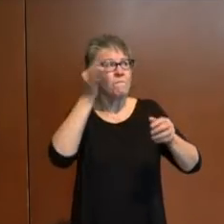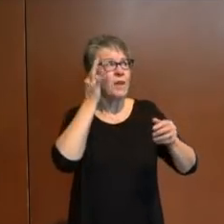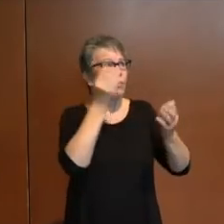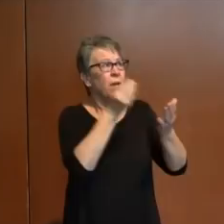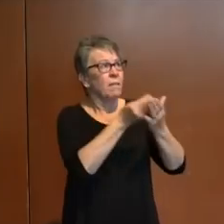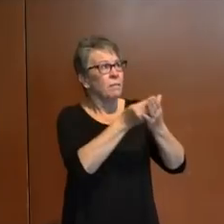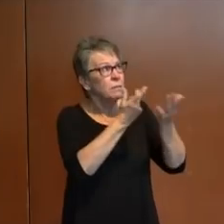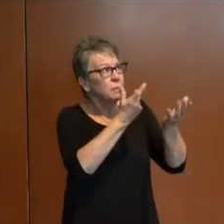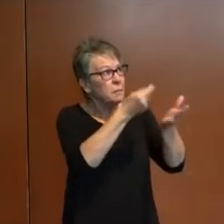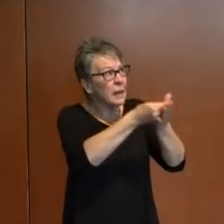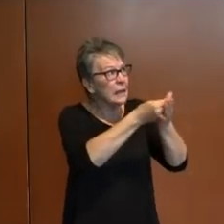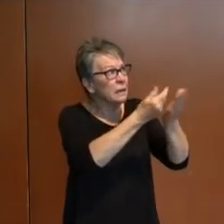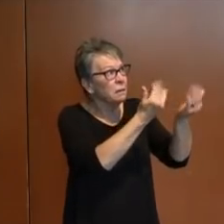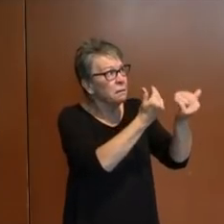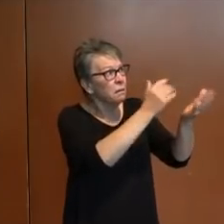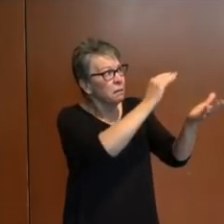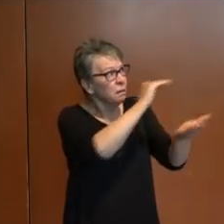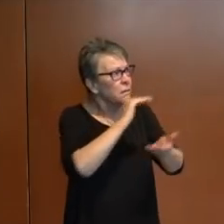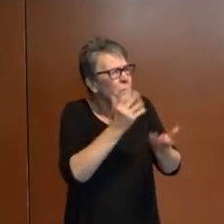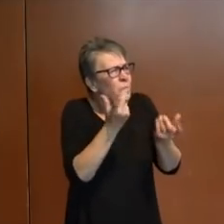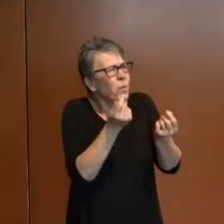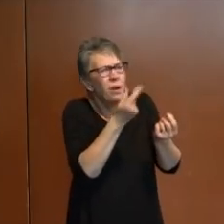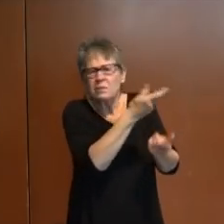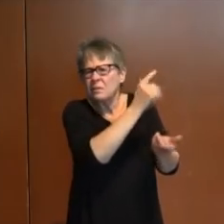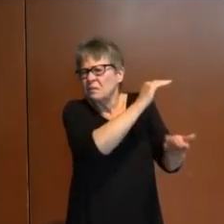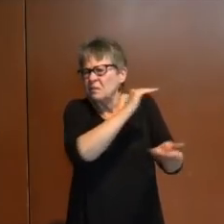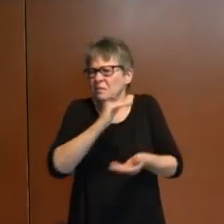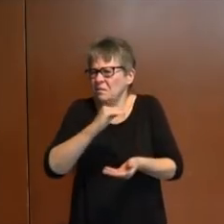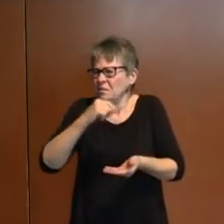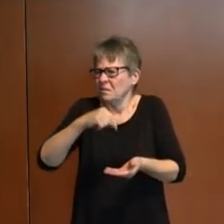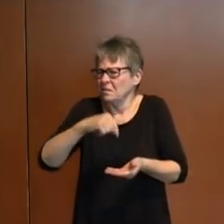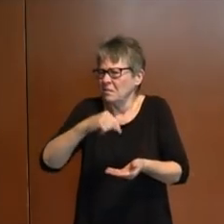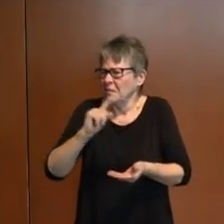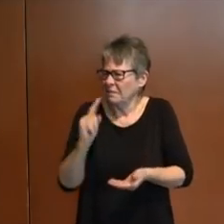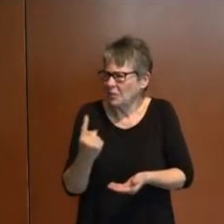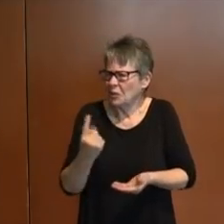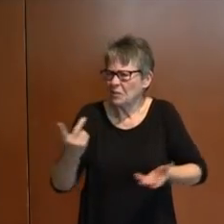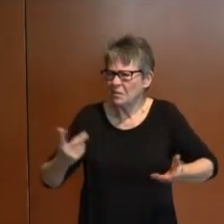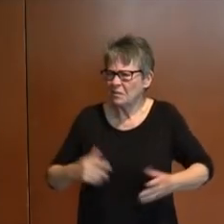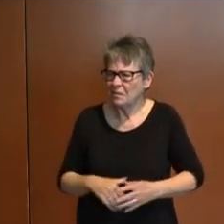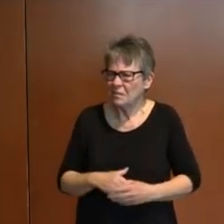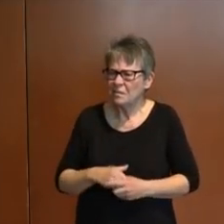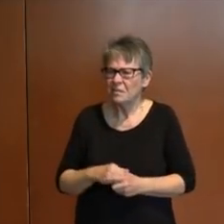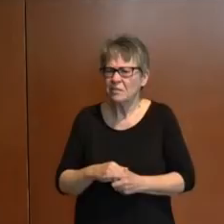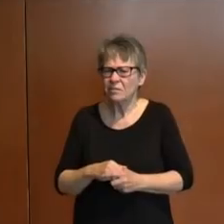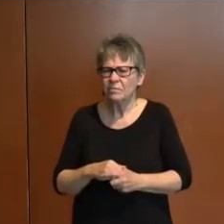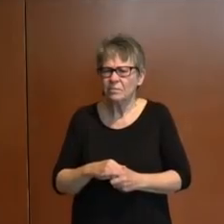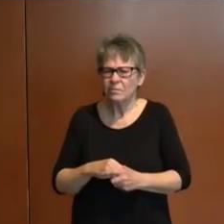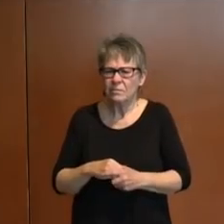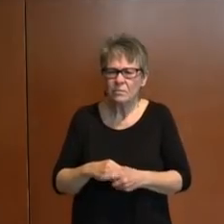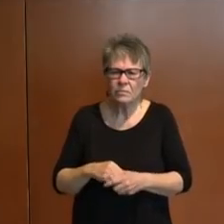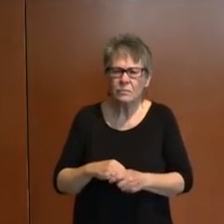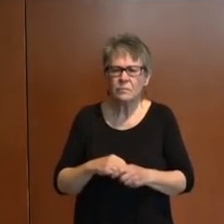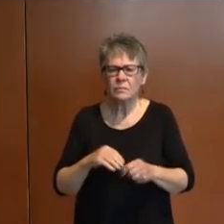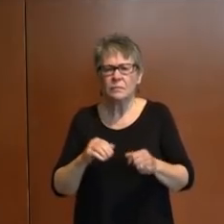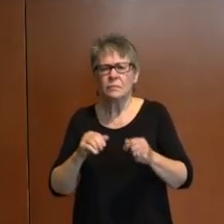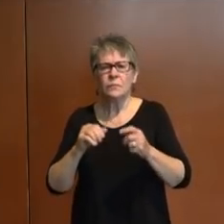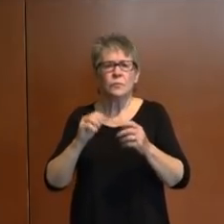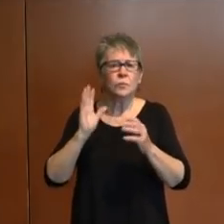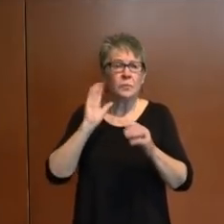I think Matt and George Helmy are leading our first call tonight, assuming the House votes on this tomorrow. That's